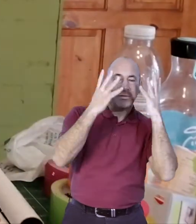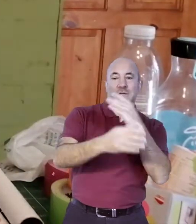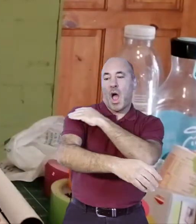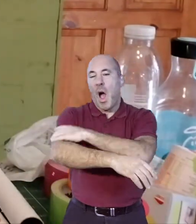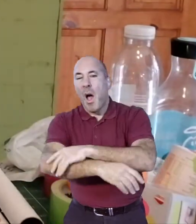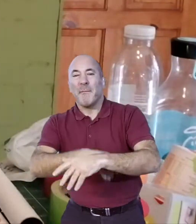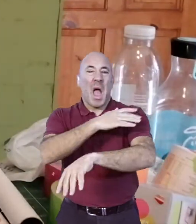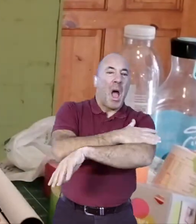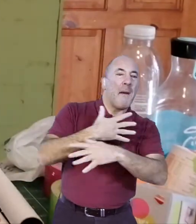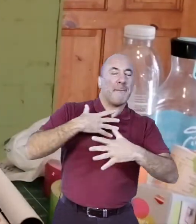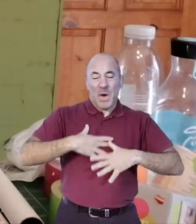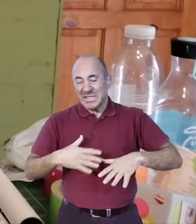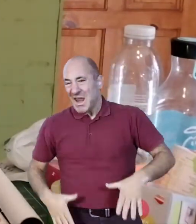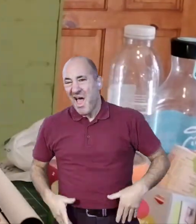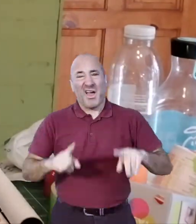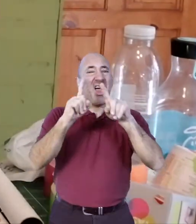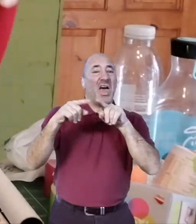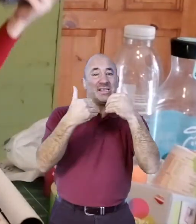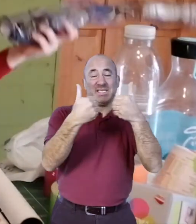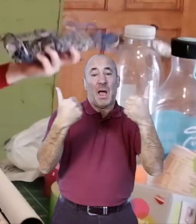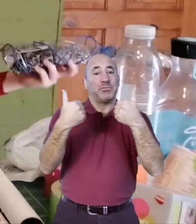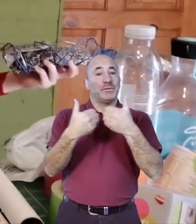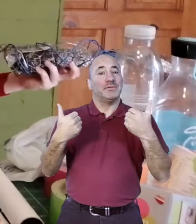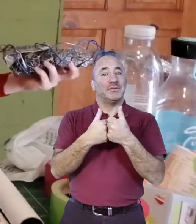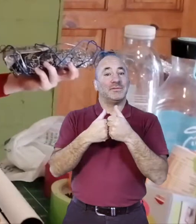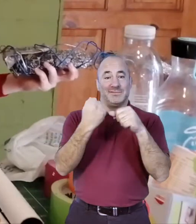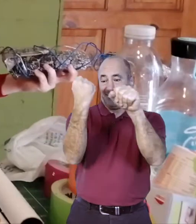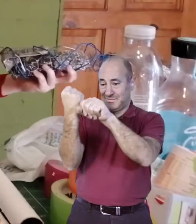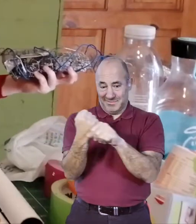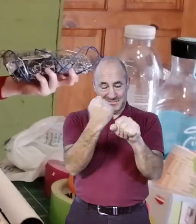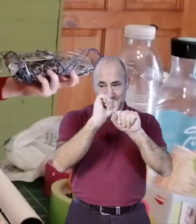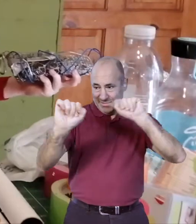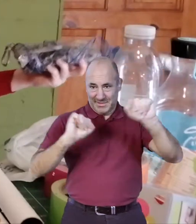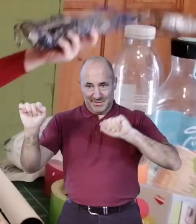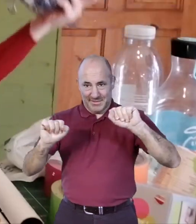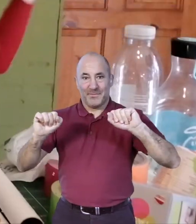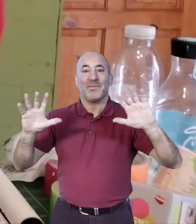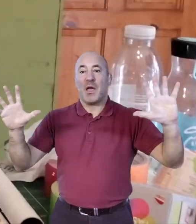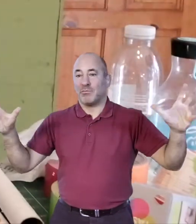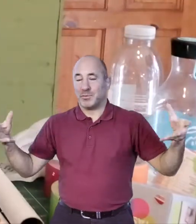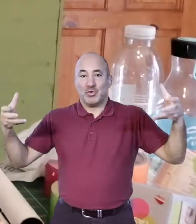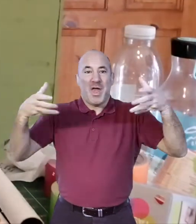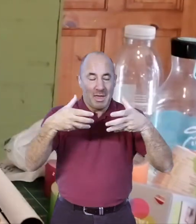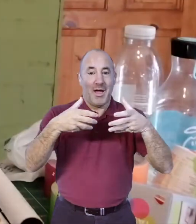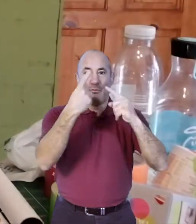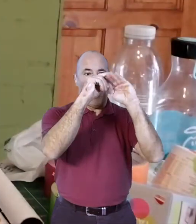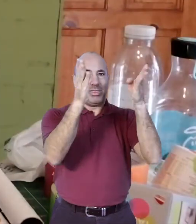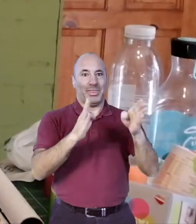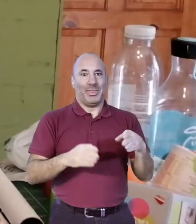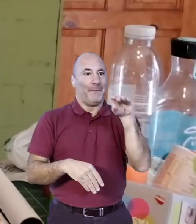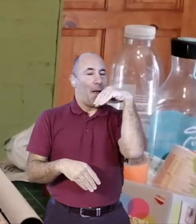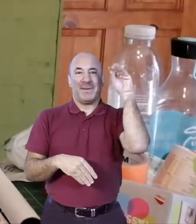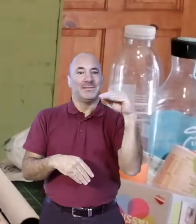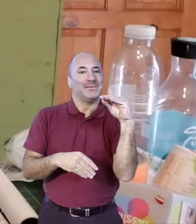puppet works. You're going to have separate pieces that are all going to come